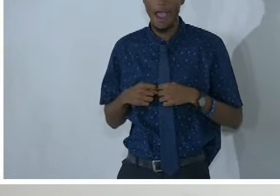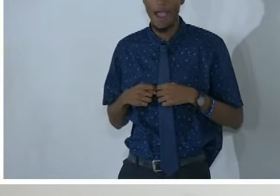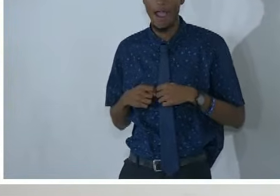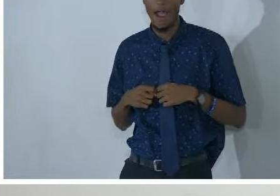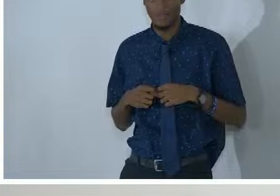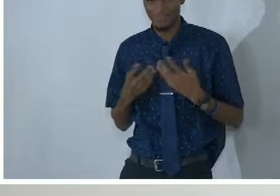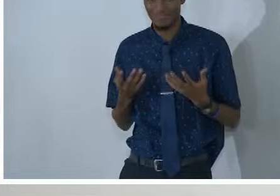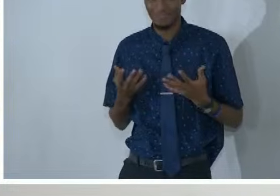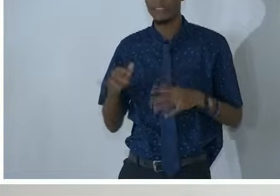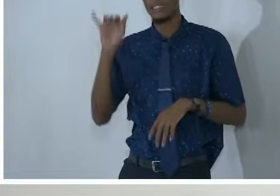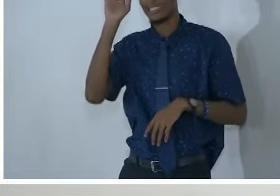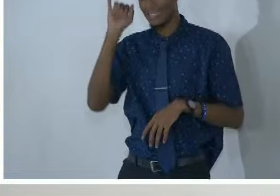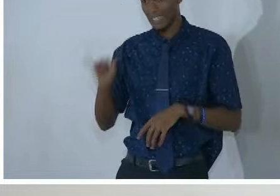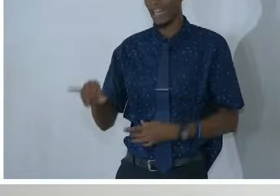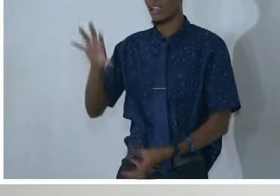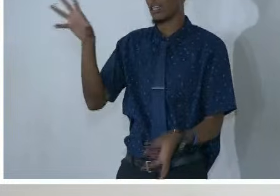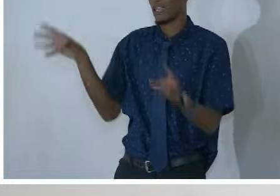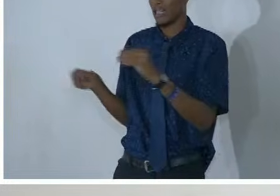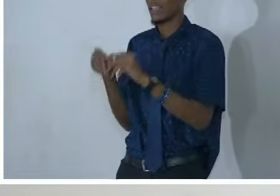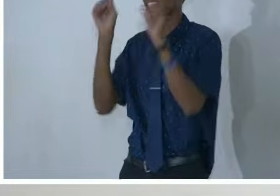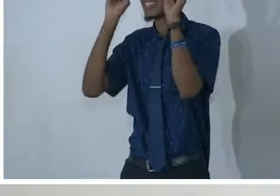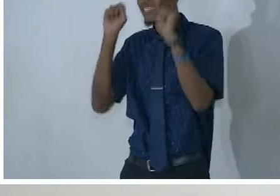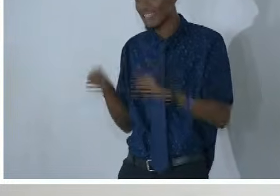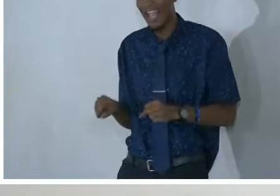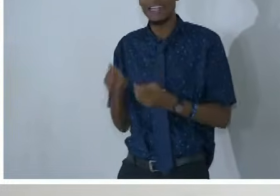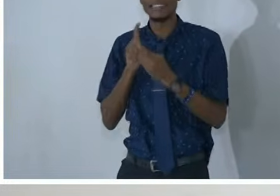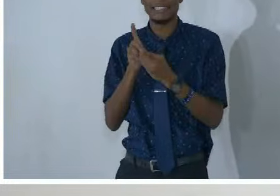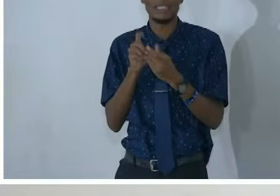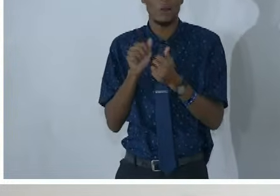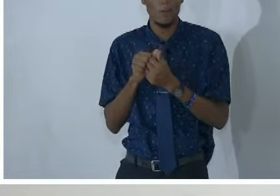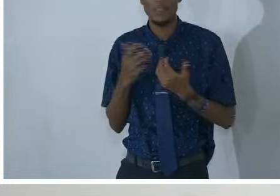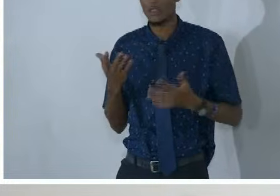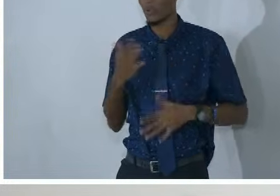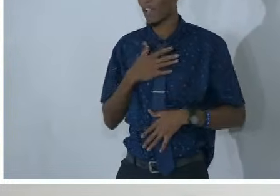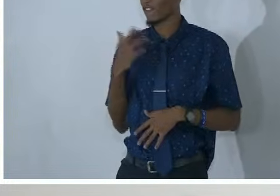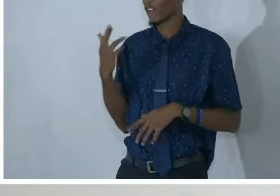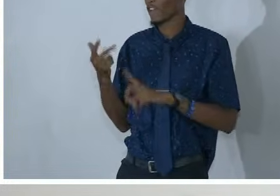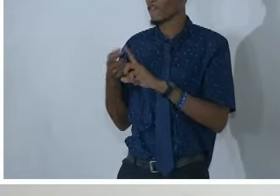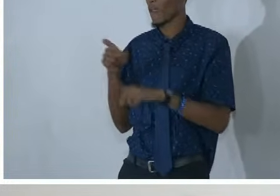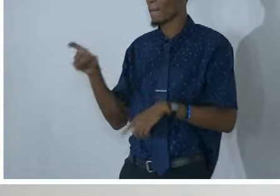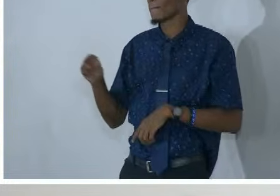All of that can be dealt with. And so my friend from